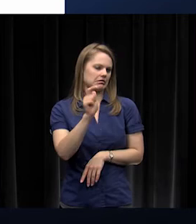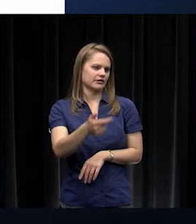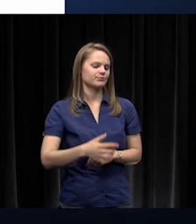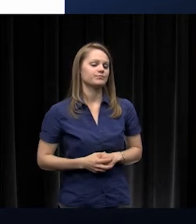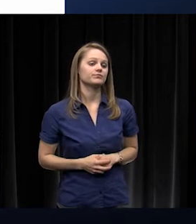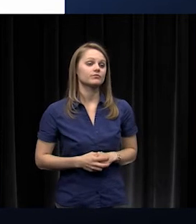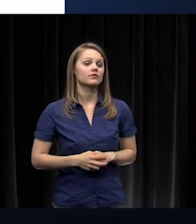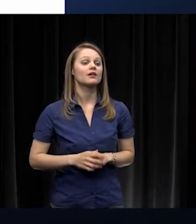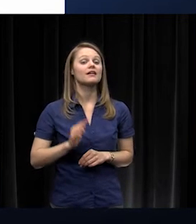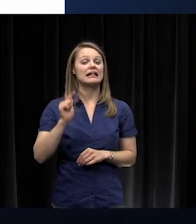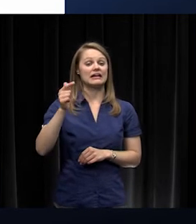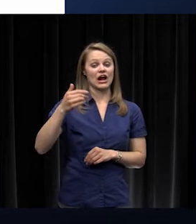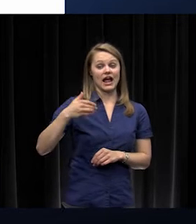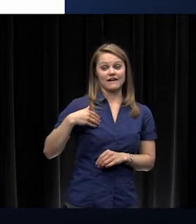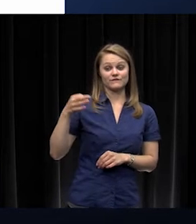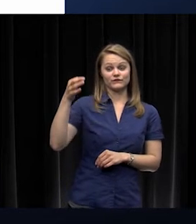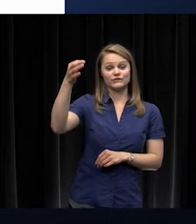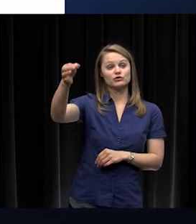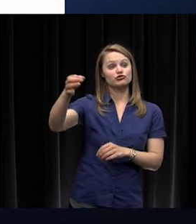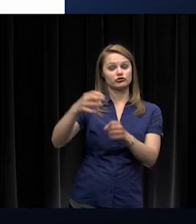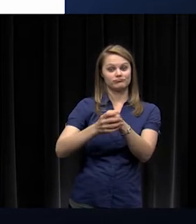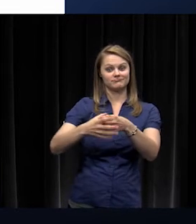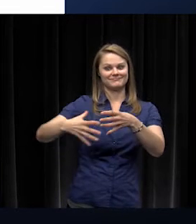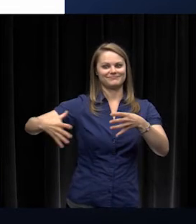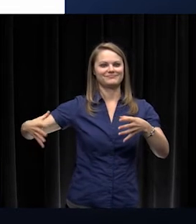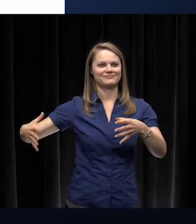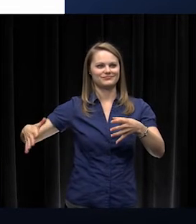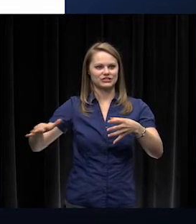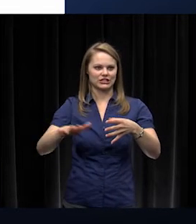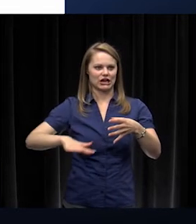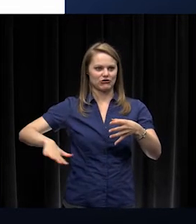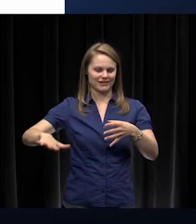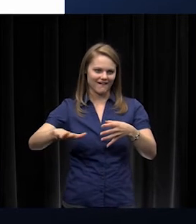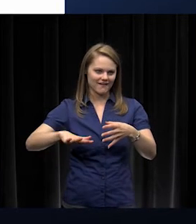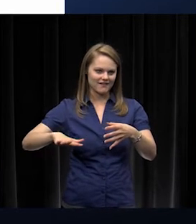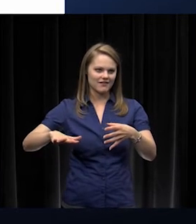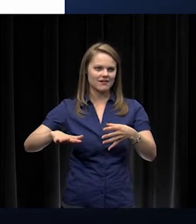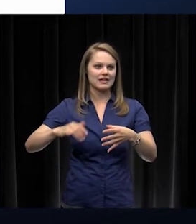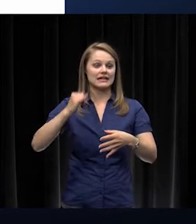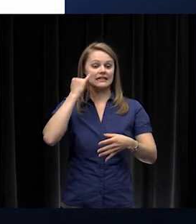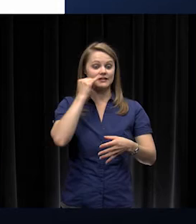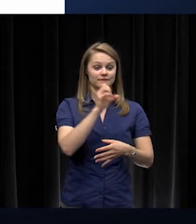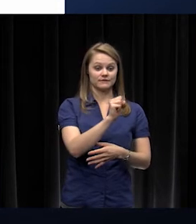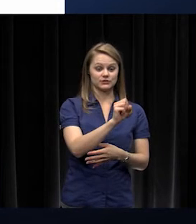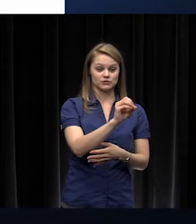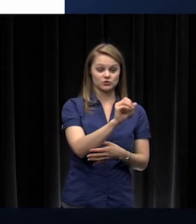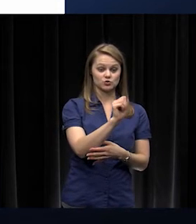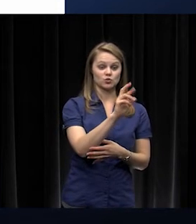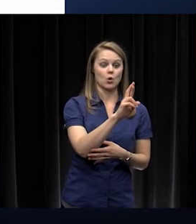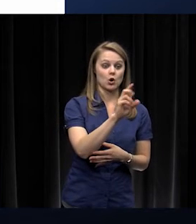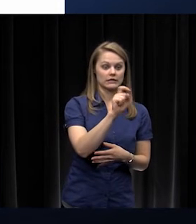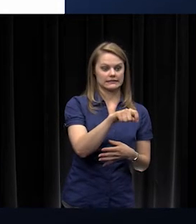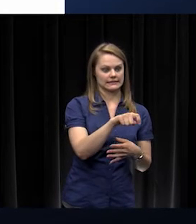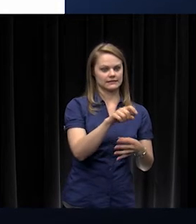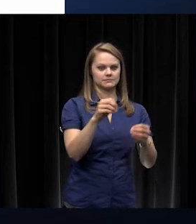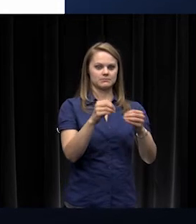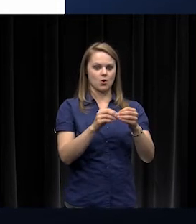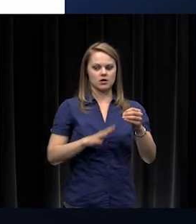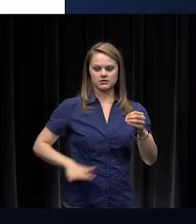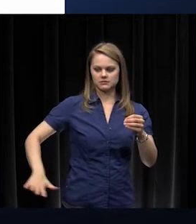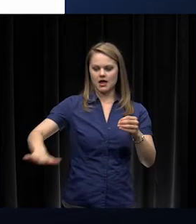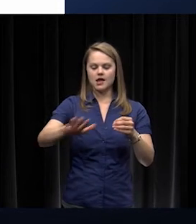future expansion area, which is in the upper level of the annex for any sort of, if SOAR needs to expand or if we have any other center-based